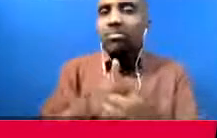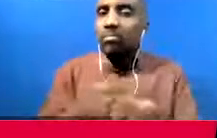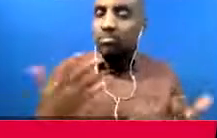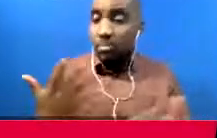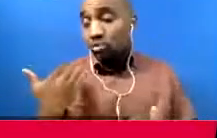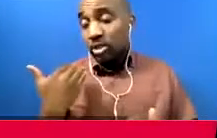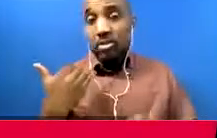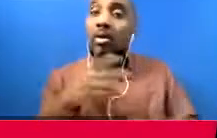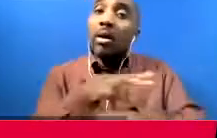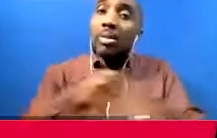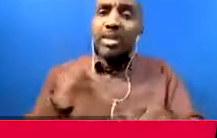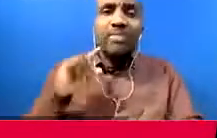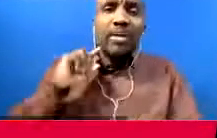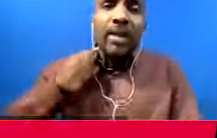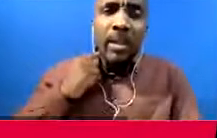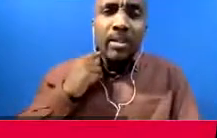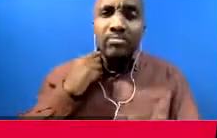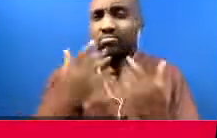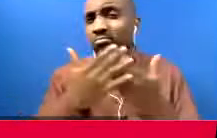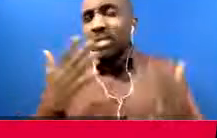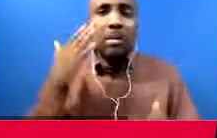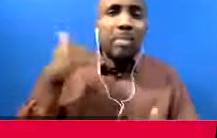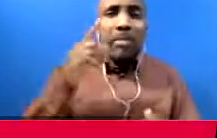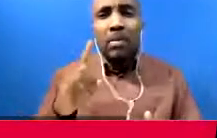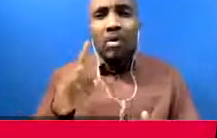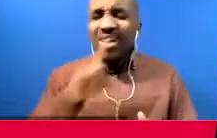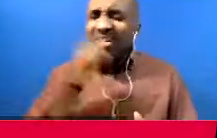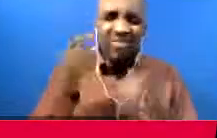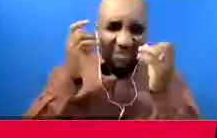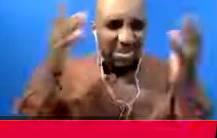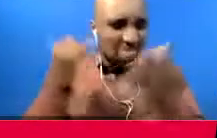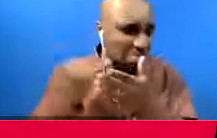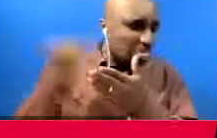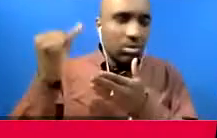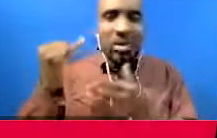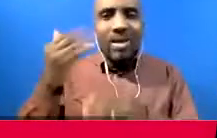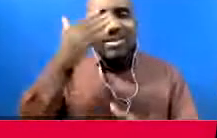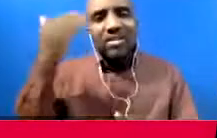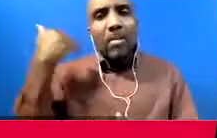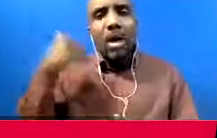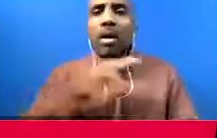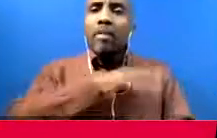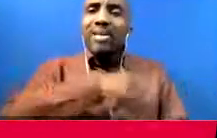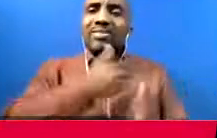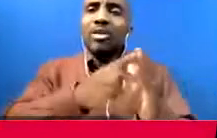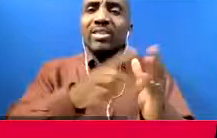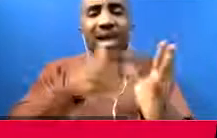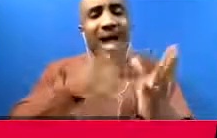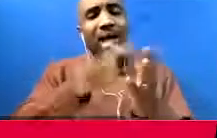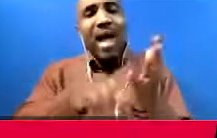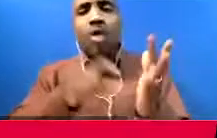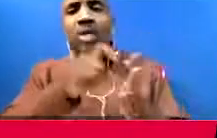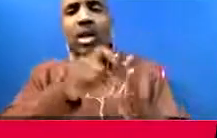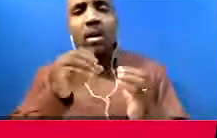police murdering Black people in the US and the uprisings that followed that this past summer, Palestinian organizations such as Al-Awda and the